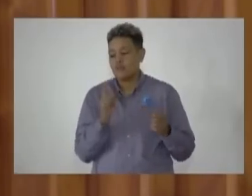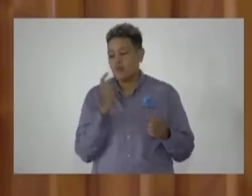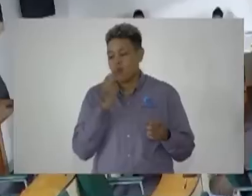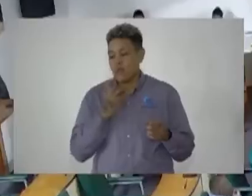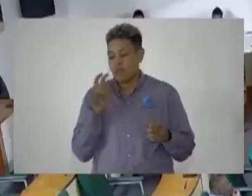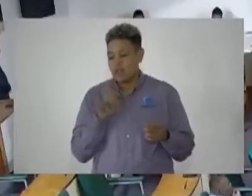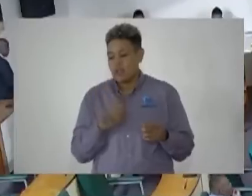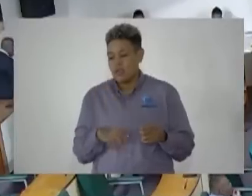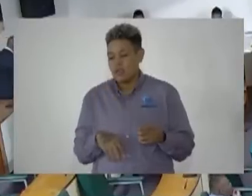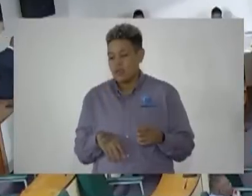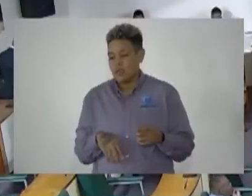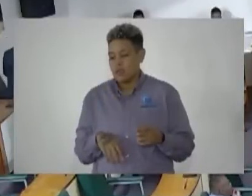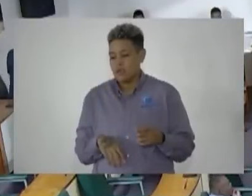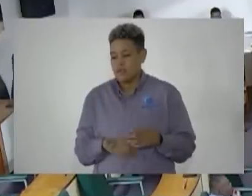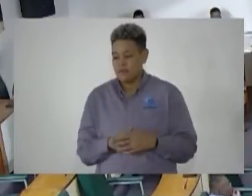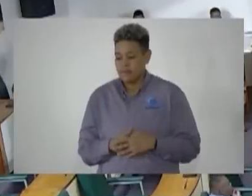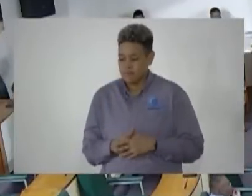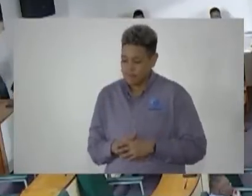given orally.